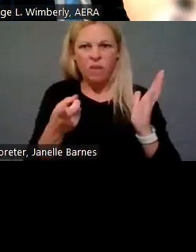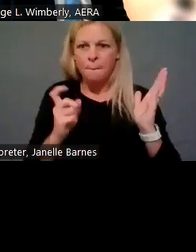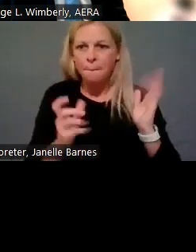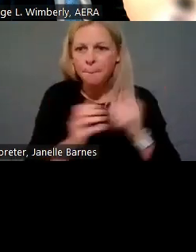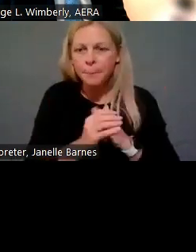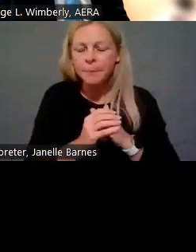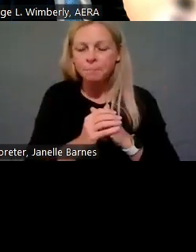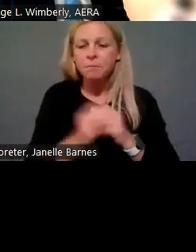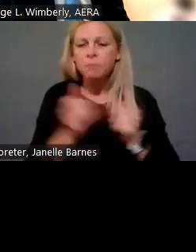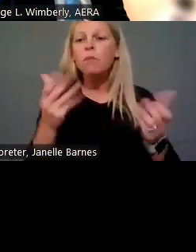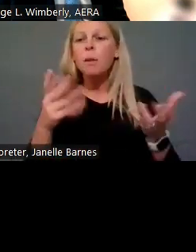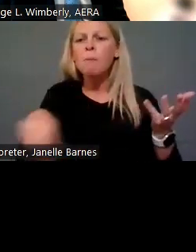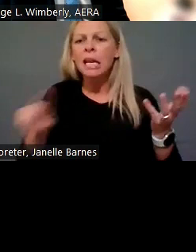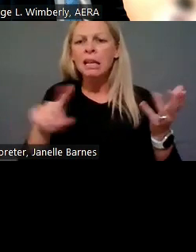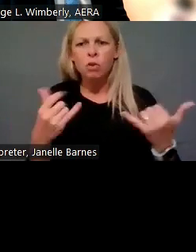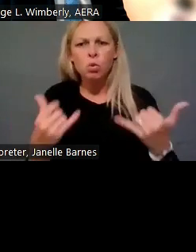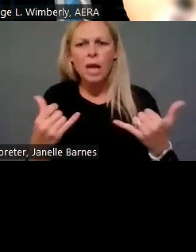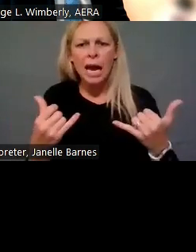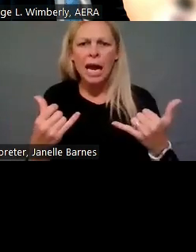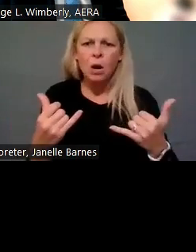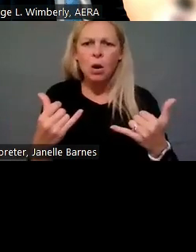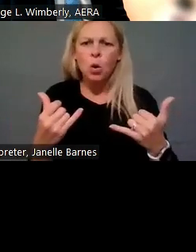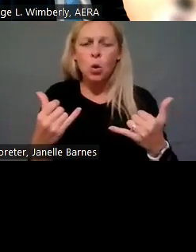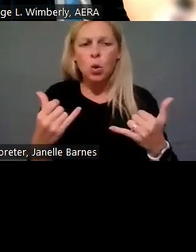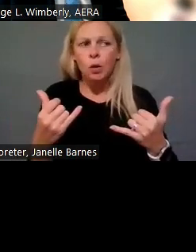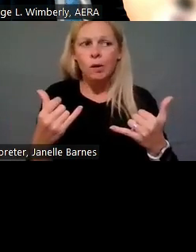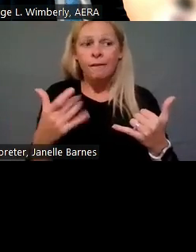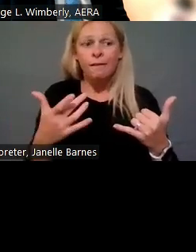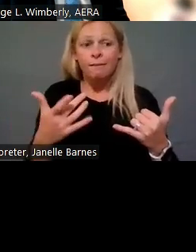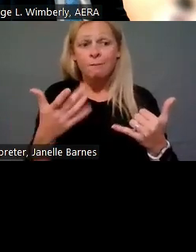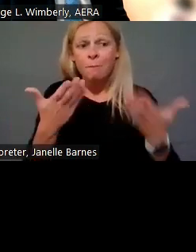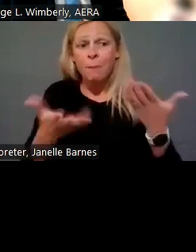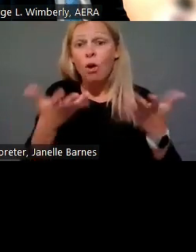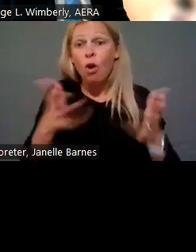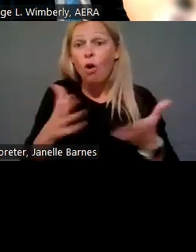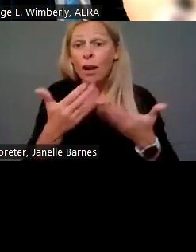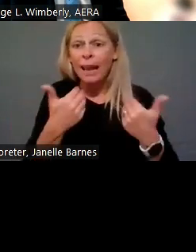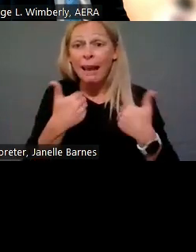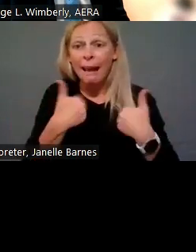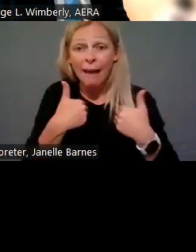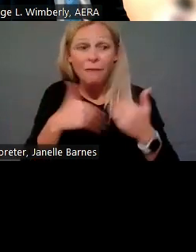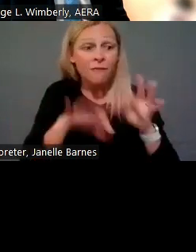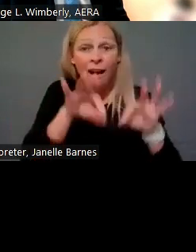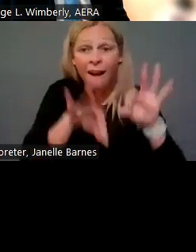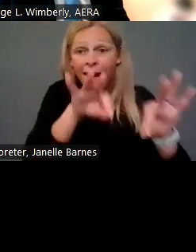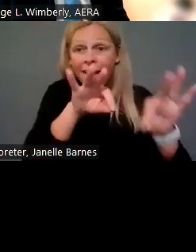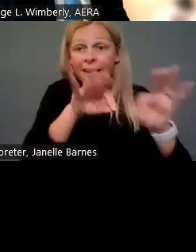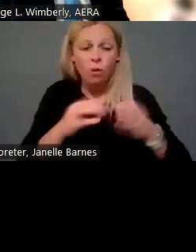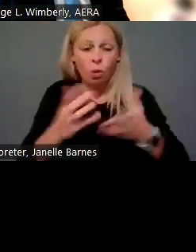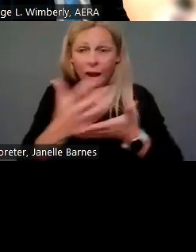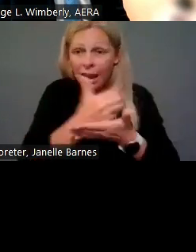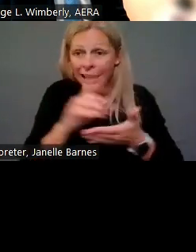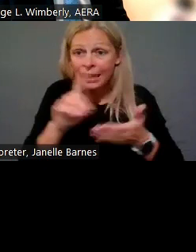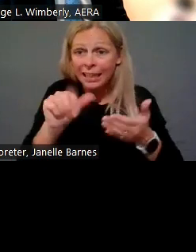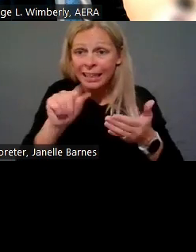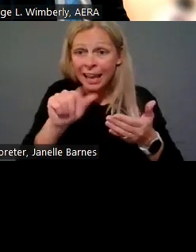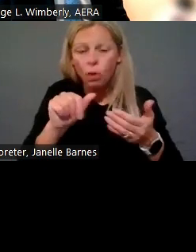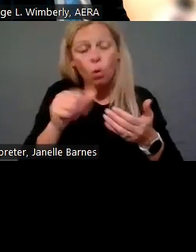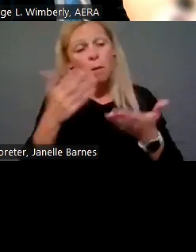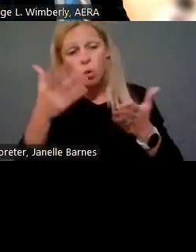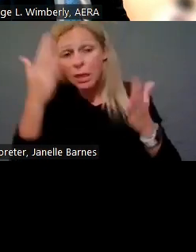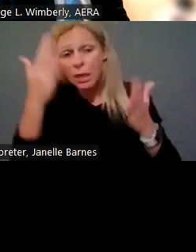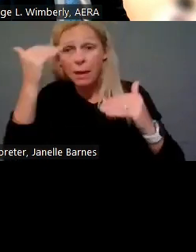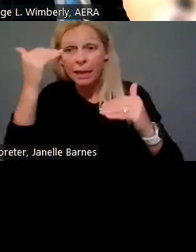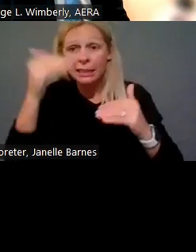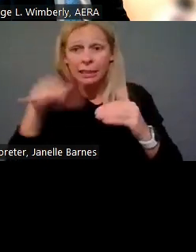Many of you now are at the point where you may have some findings. Maybe you're collecting data, or you're anticipating some findings. To talk